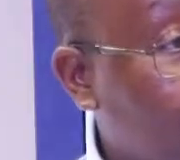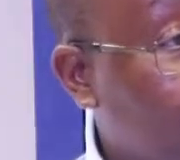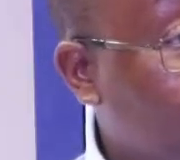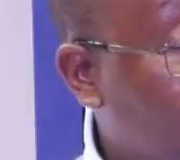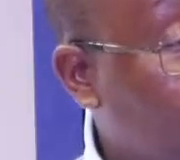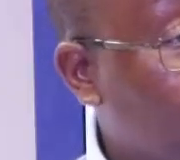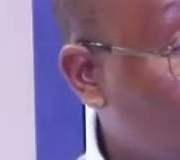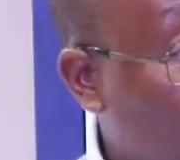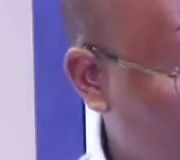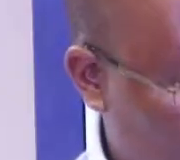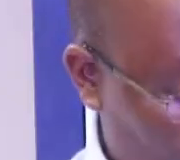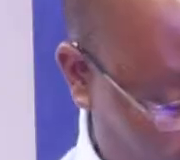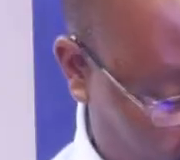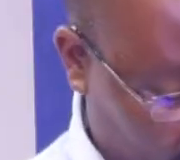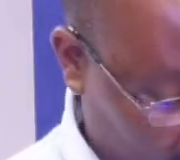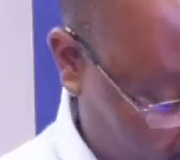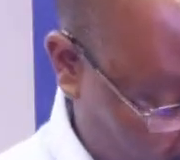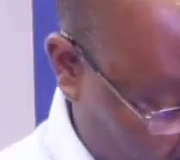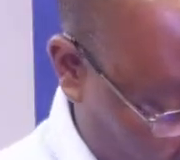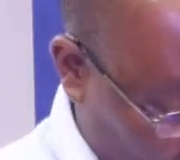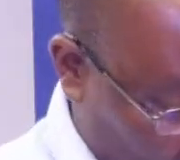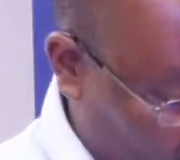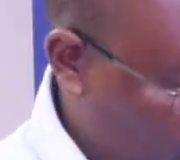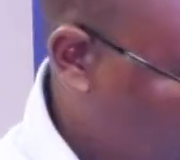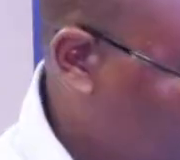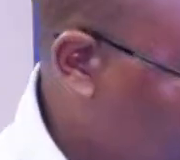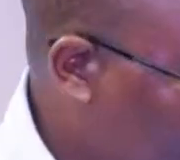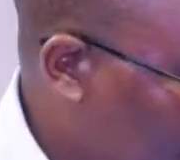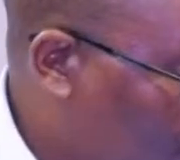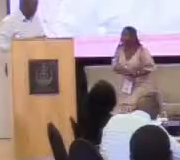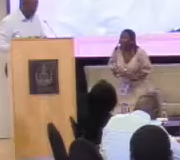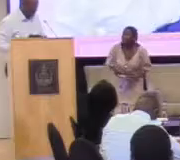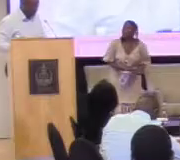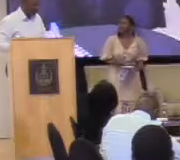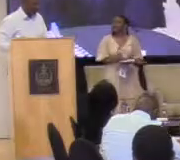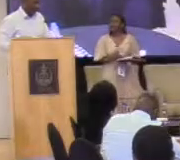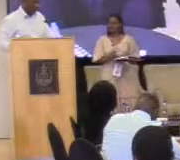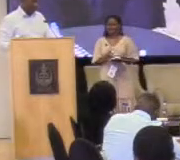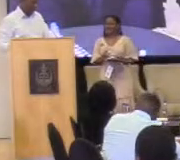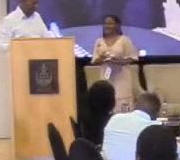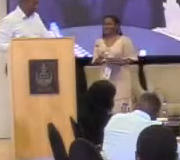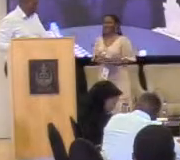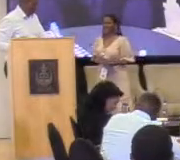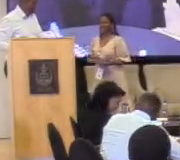It needs an energy source. Ms. Nokolo Gunene, over to you.